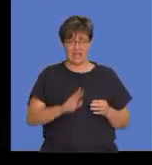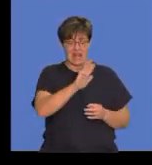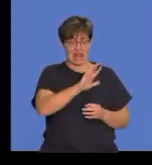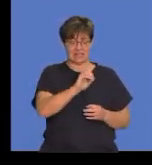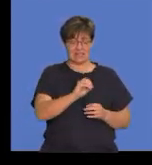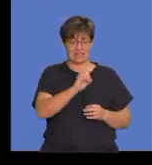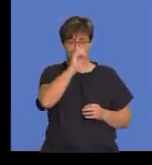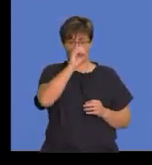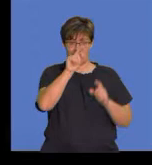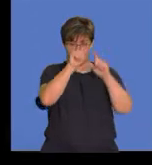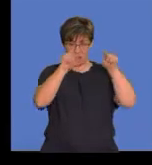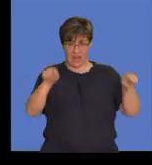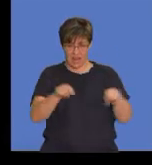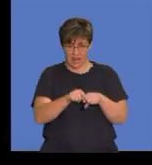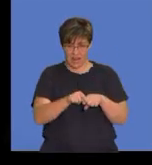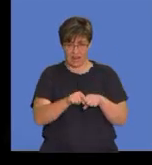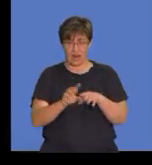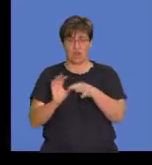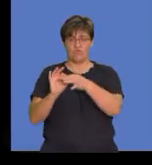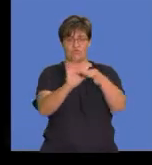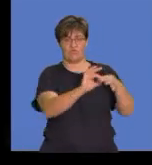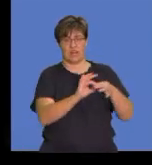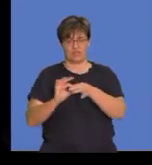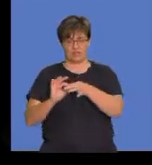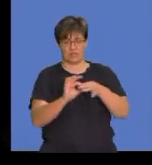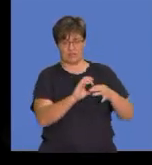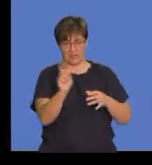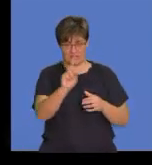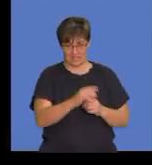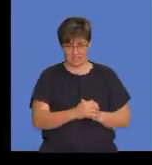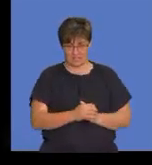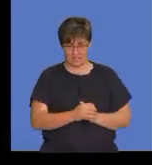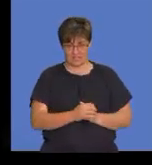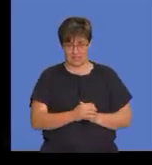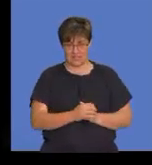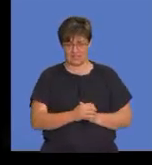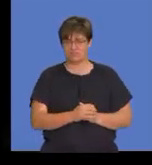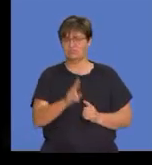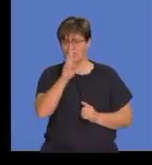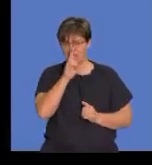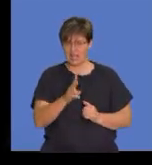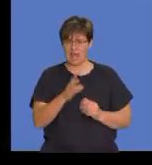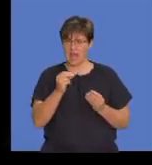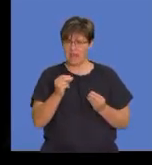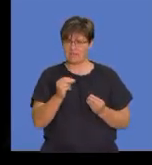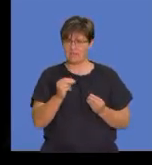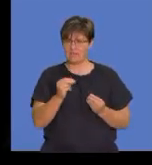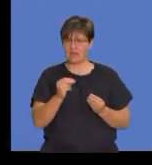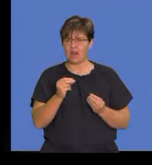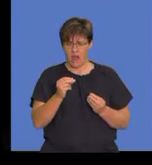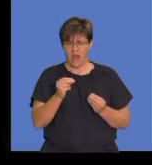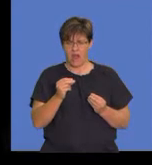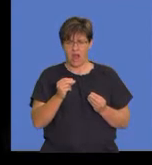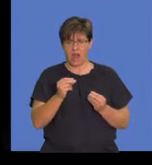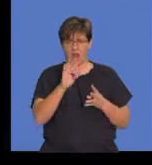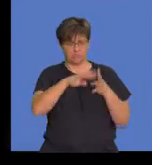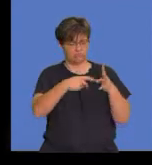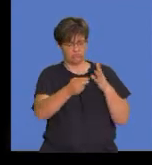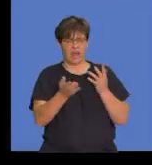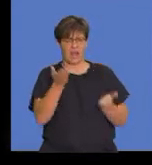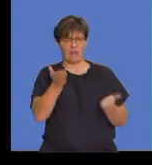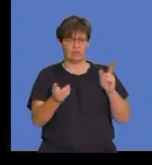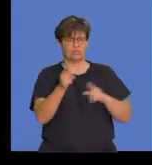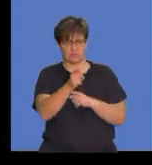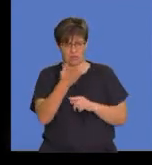a right-angled triangle. In specific, if we look at, there's an equation that shows this